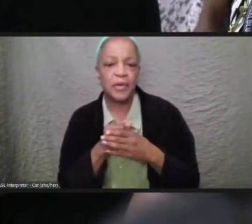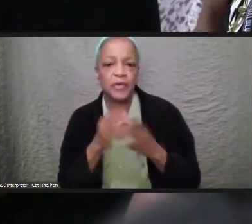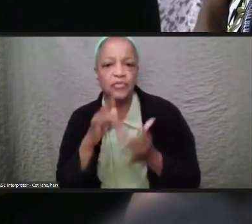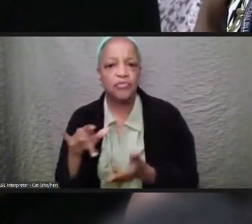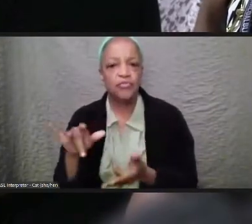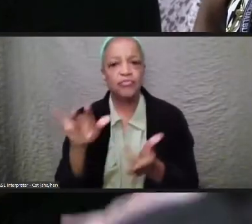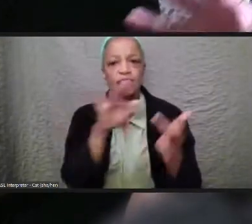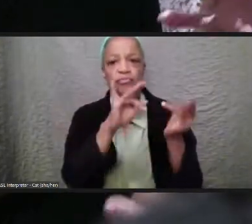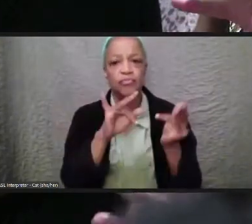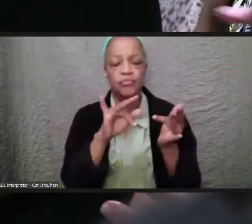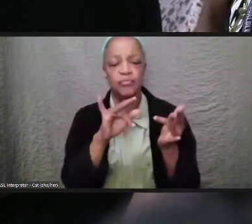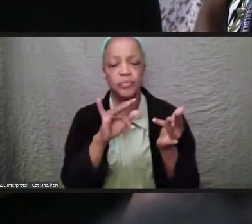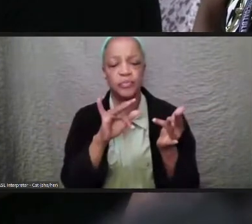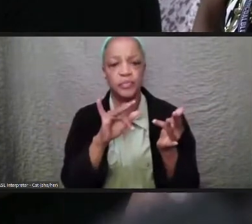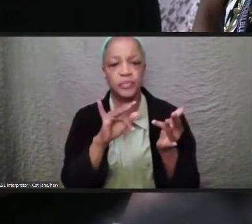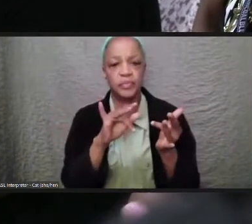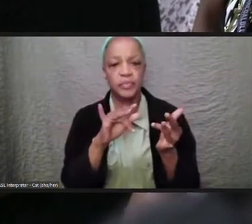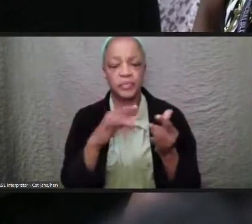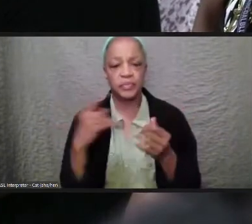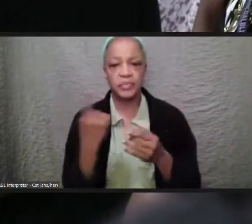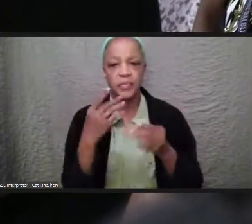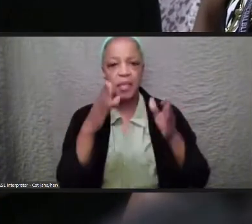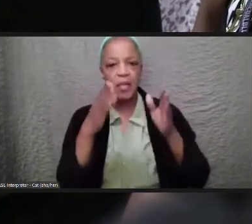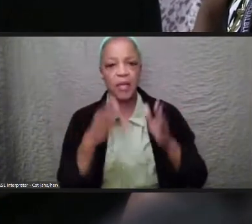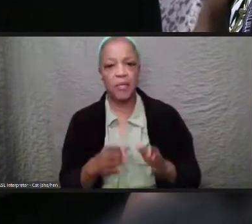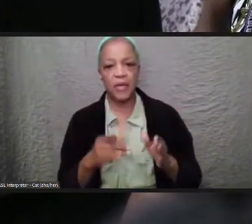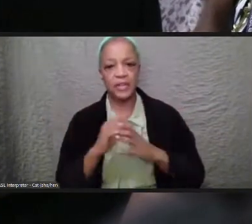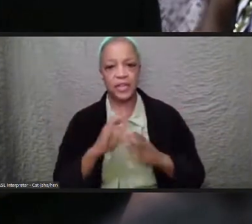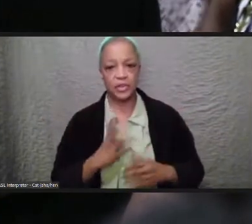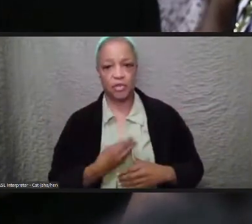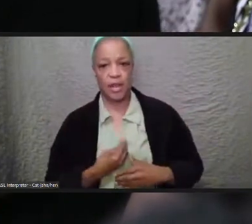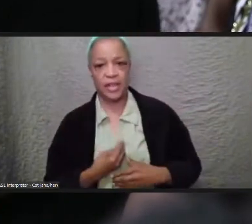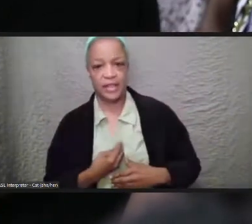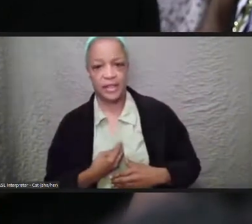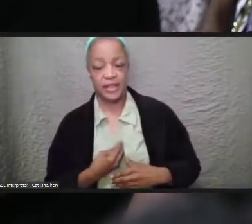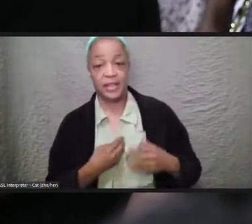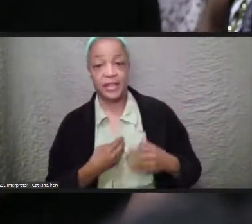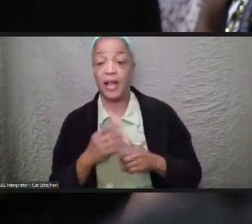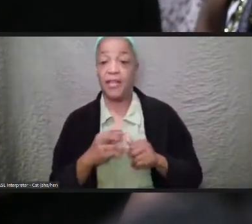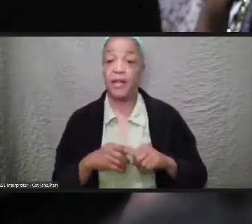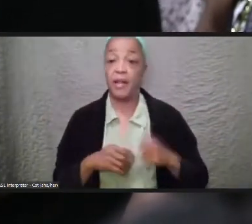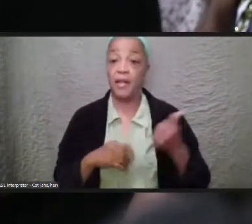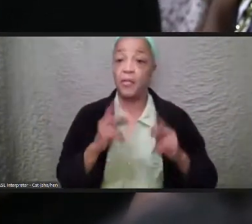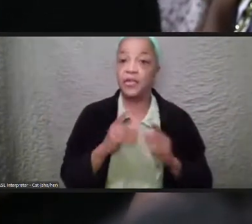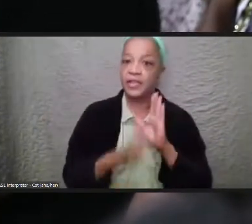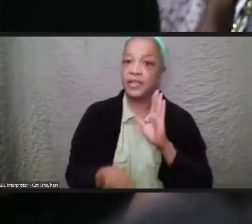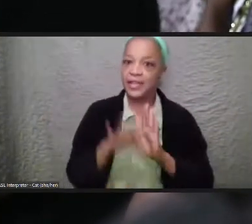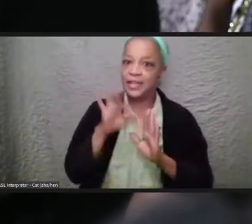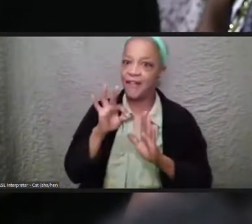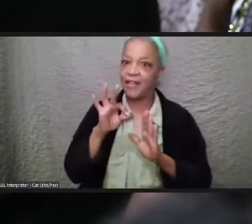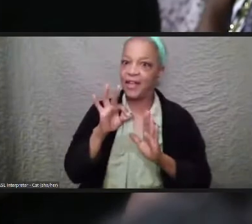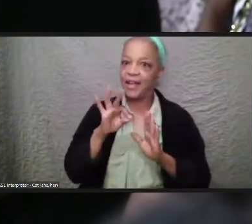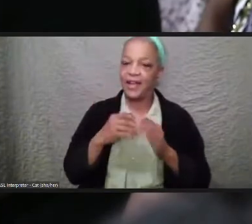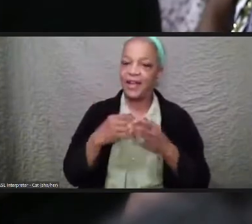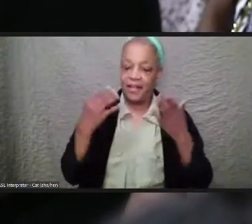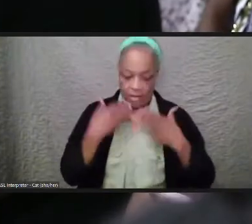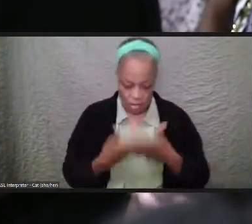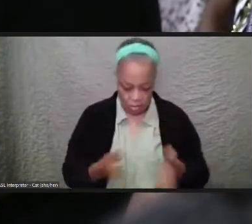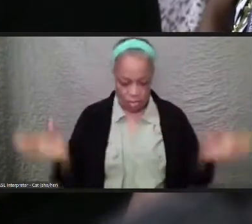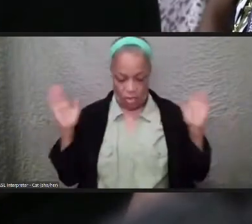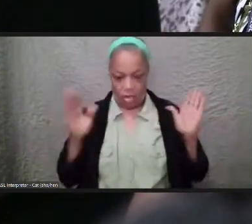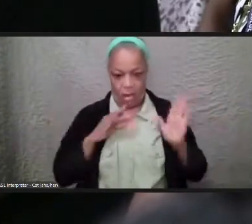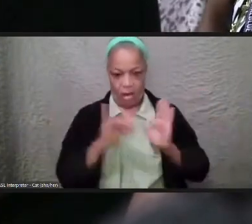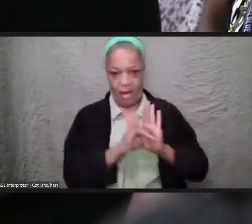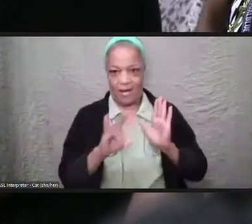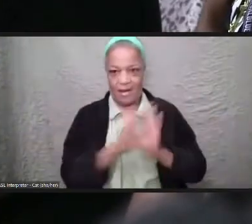of someone who has come into transition and someone who's sort of finding and discovering the expansiveness of their own identity and